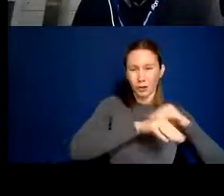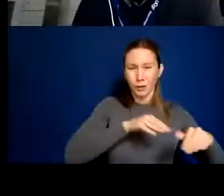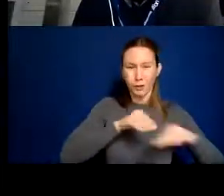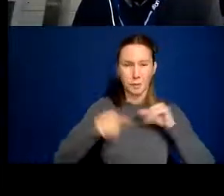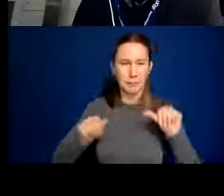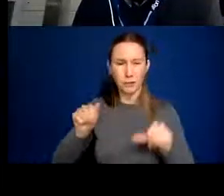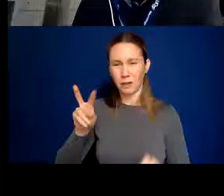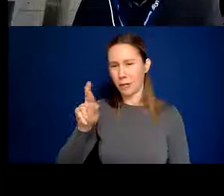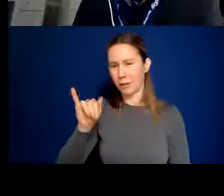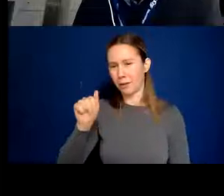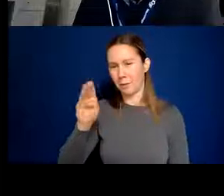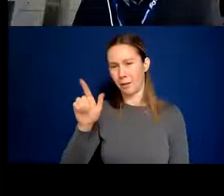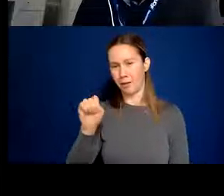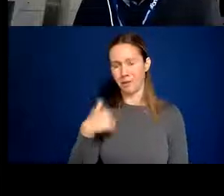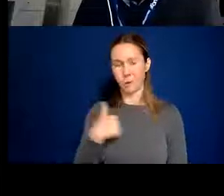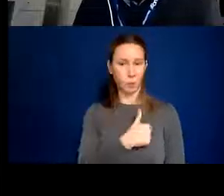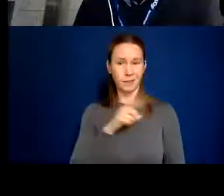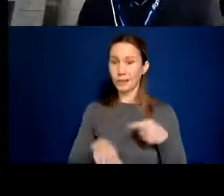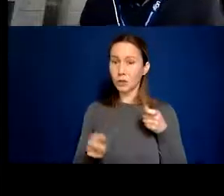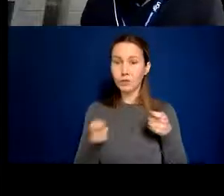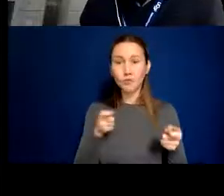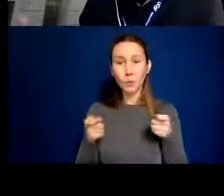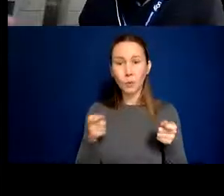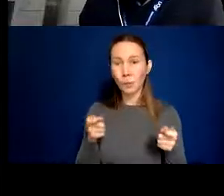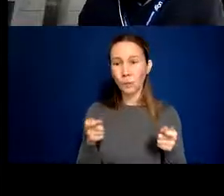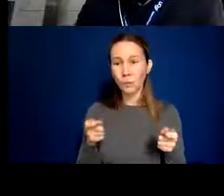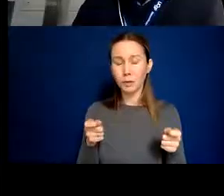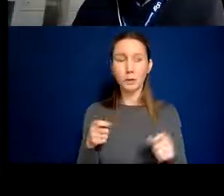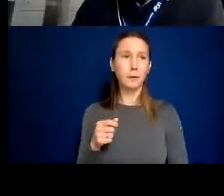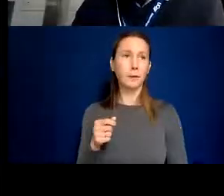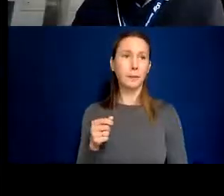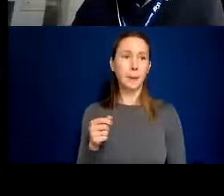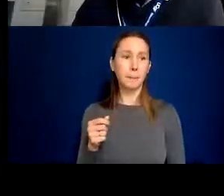are not able to control in the typical